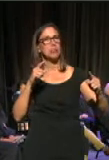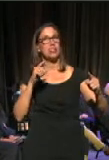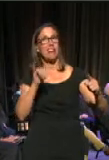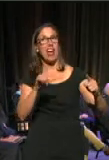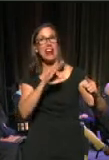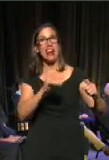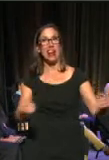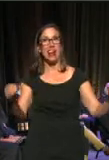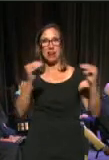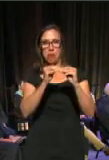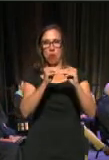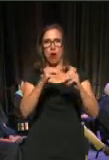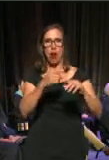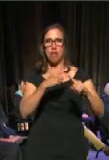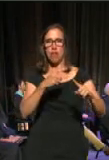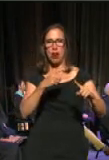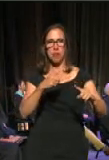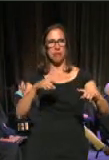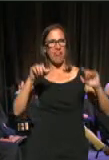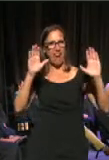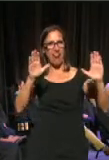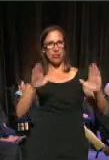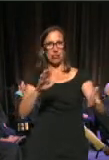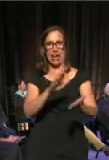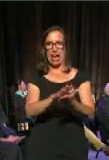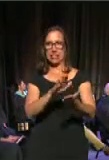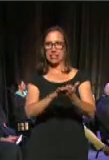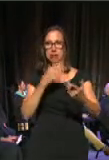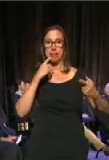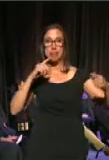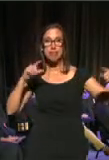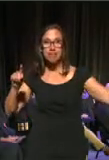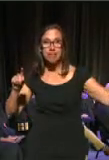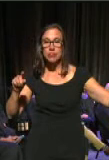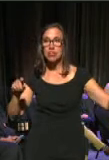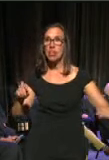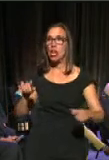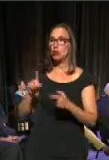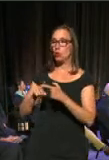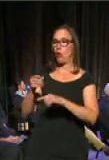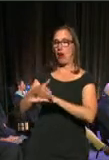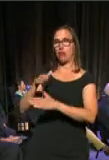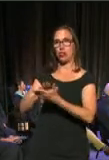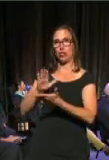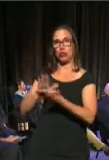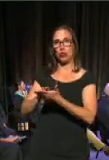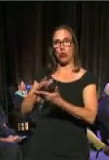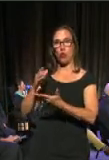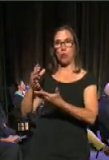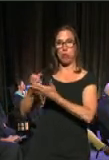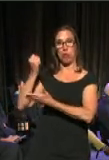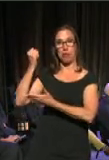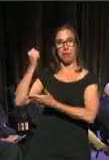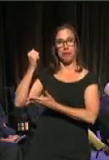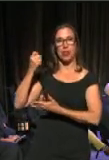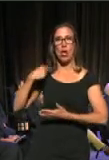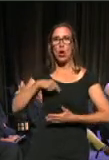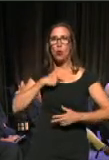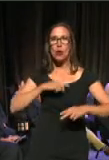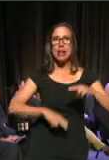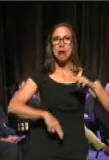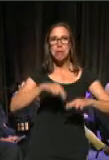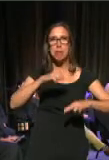more. From our outstanding academic achievements to our extracurricular triumphs, we built